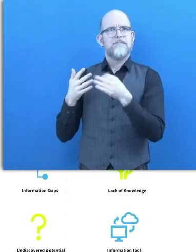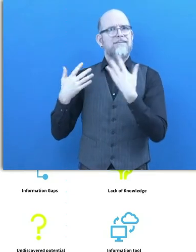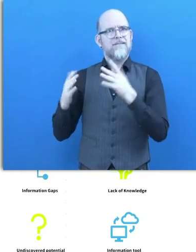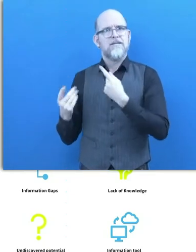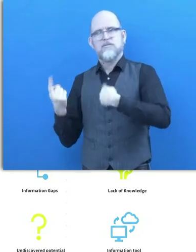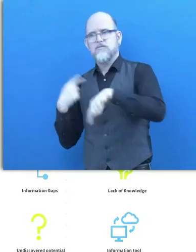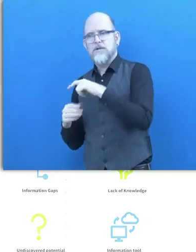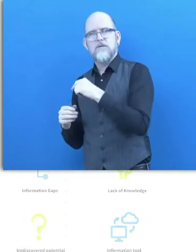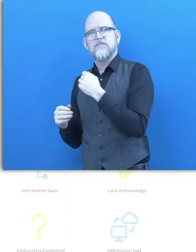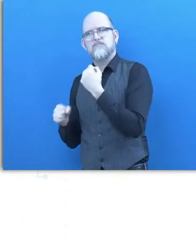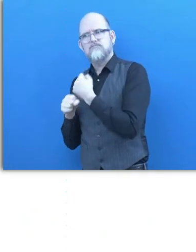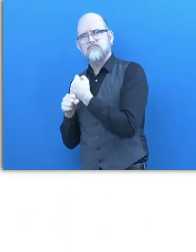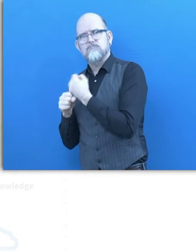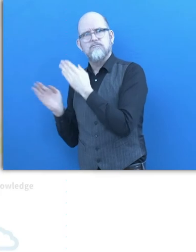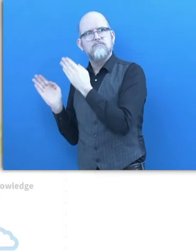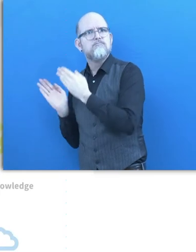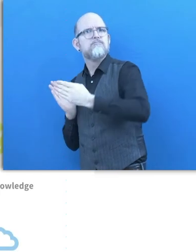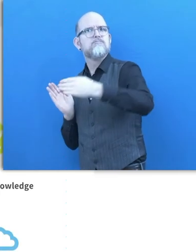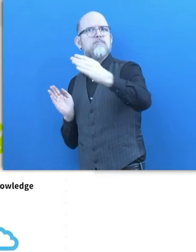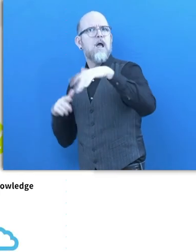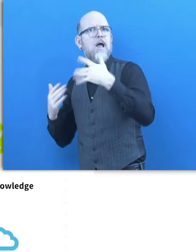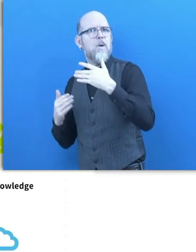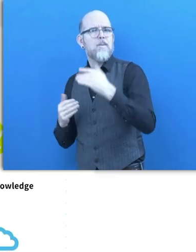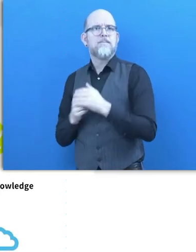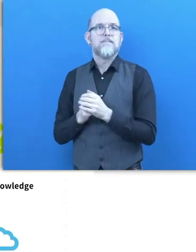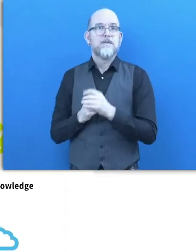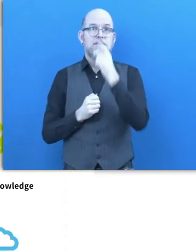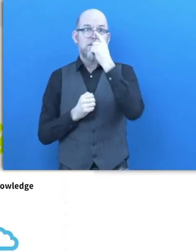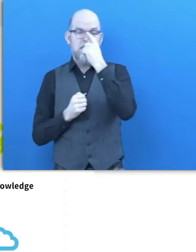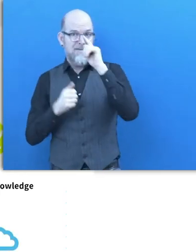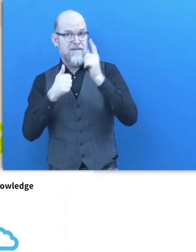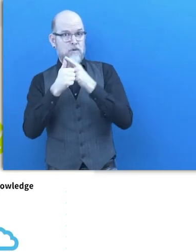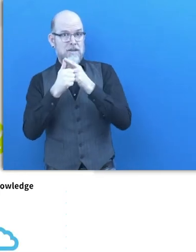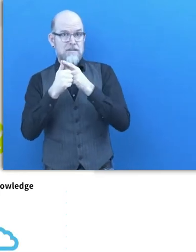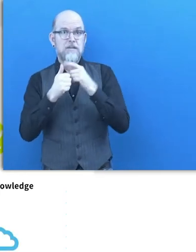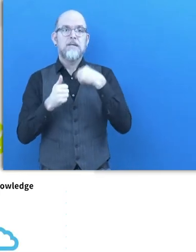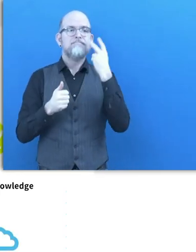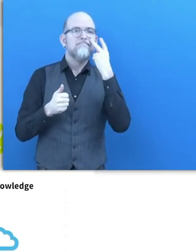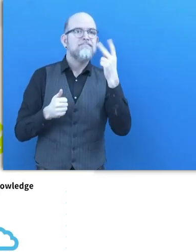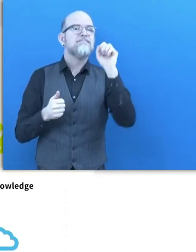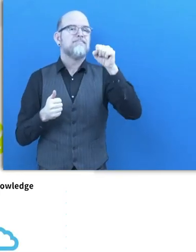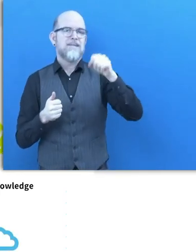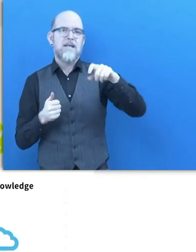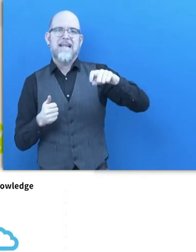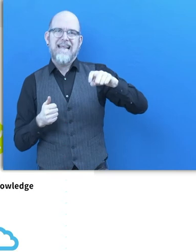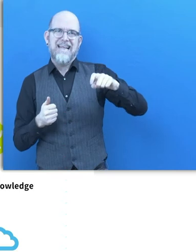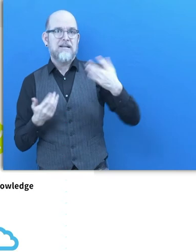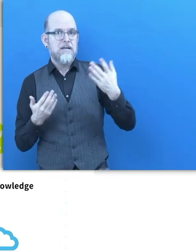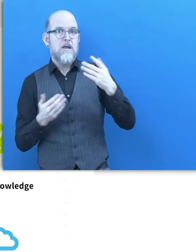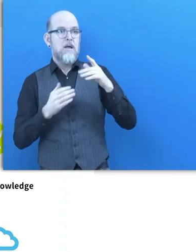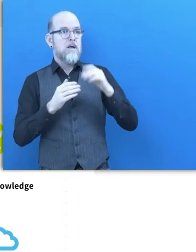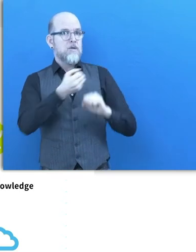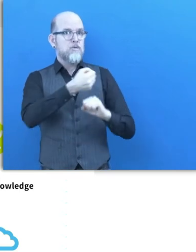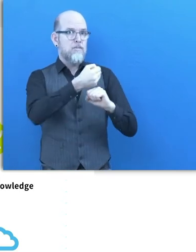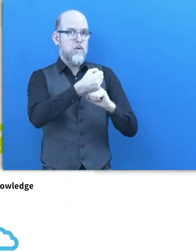be facing with our way forward. We see a growing need and increasing importance due to the fact that one